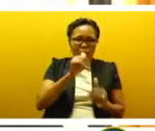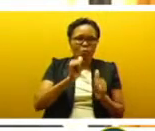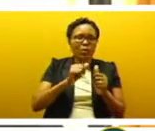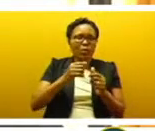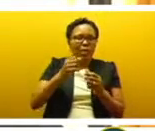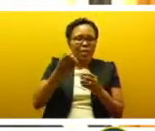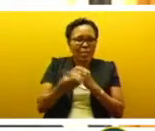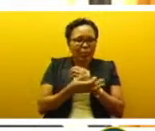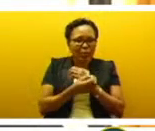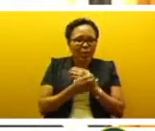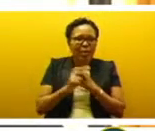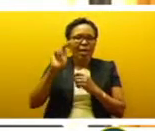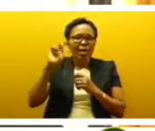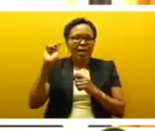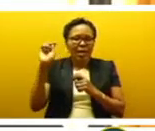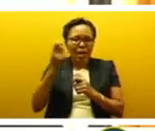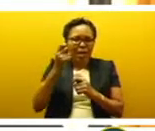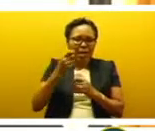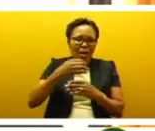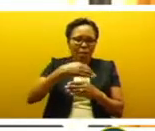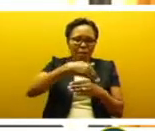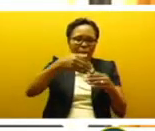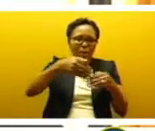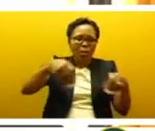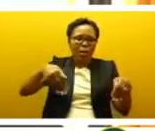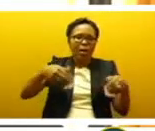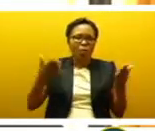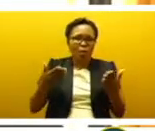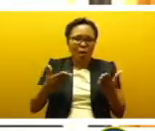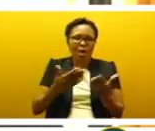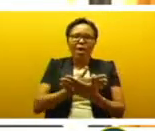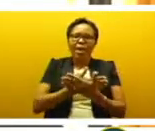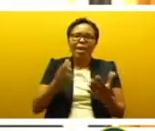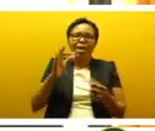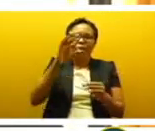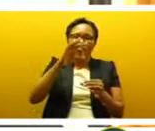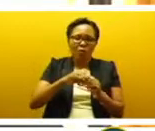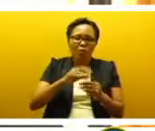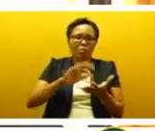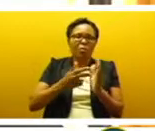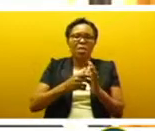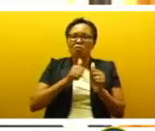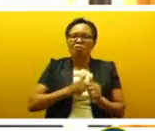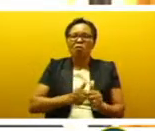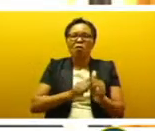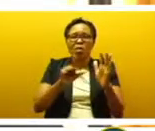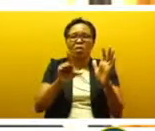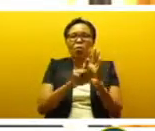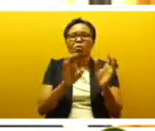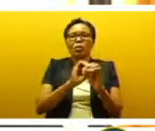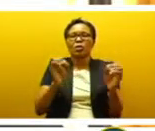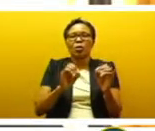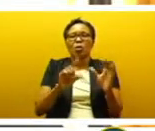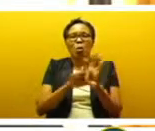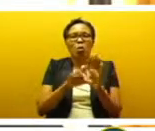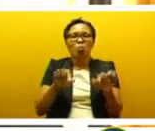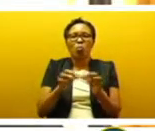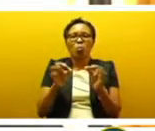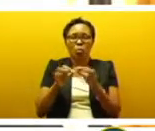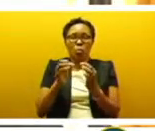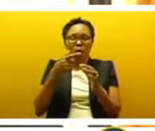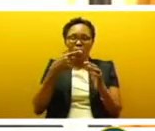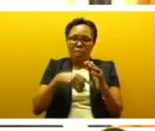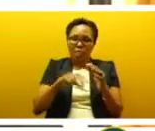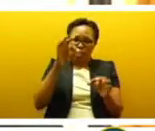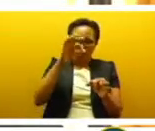Kenya, then any vote that was cast is an illegal vote, is an invalid vote, and it is a vote that goes